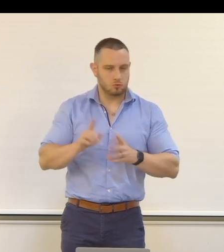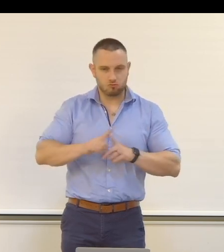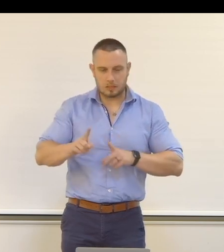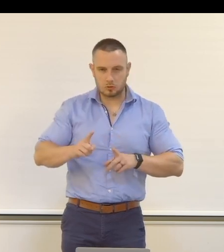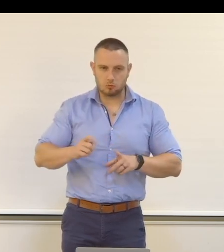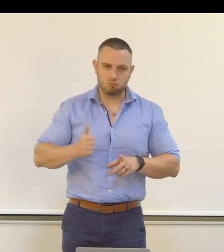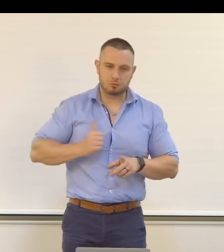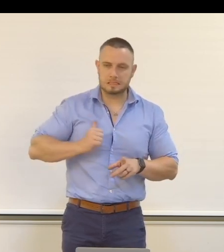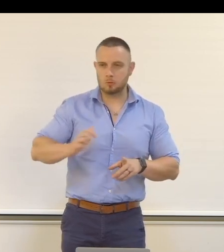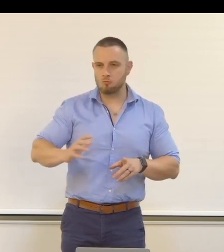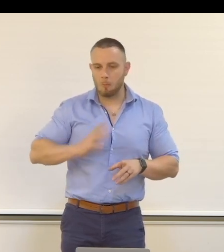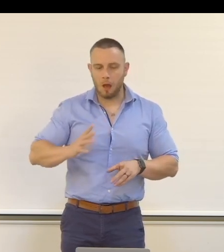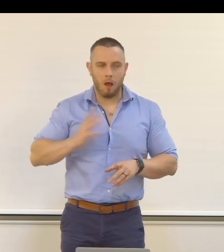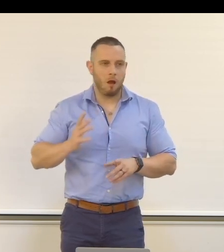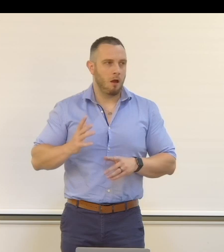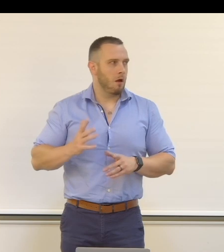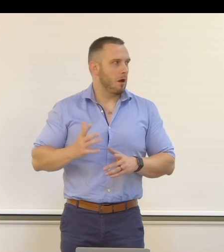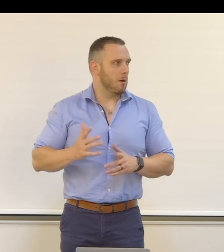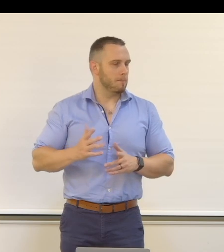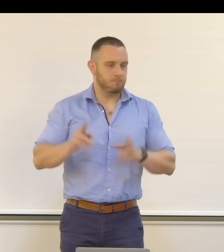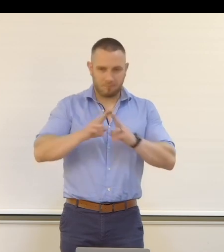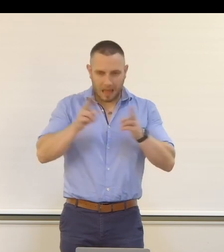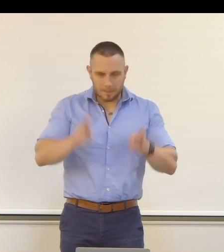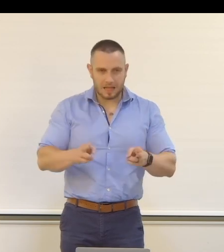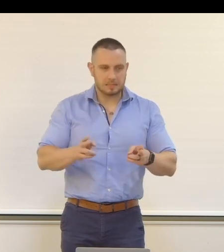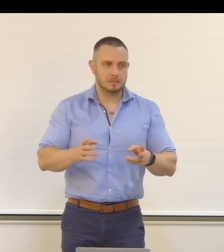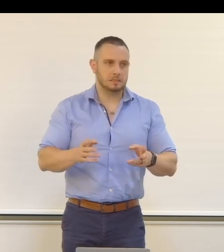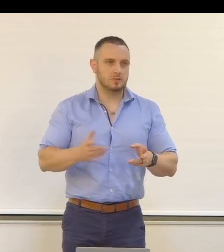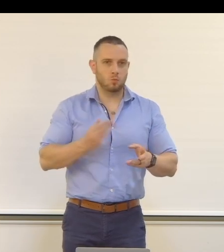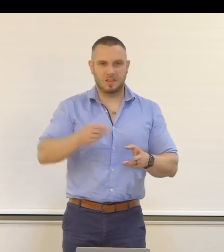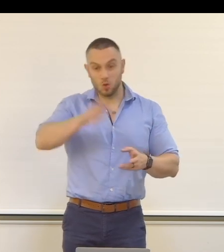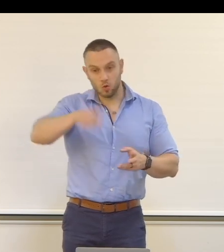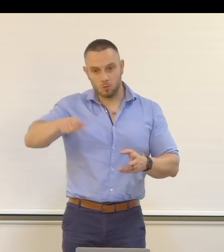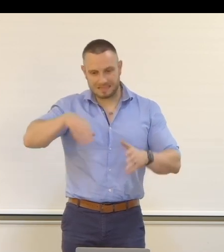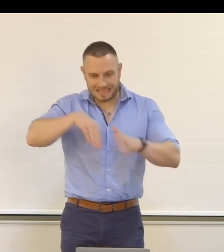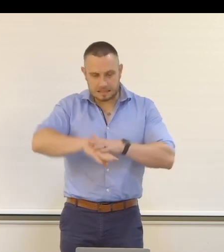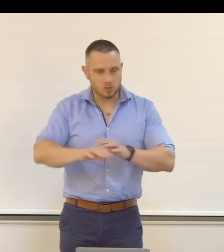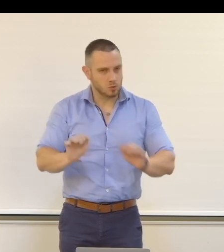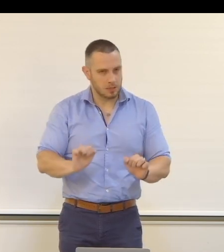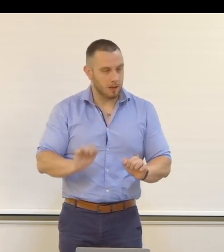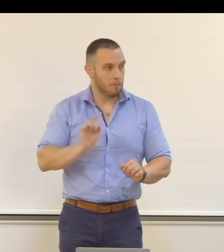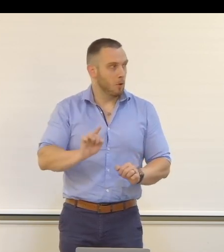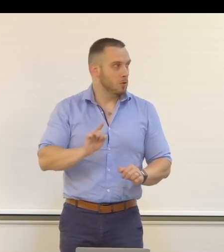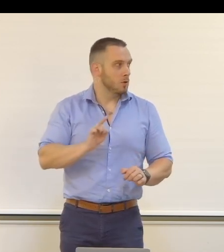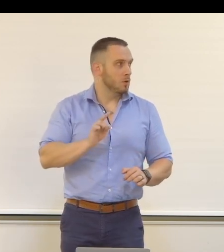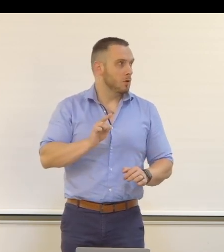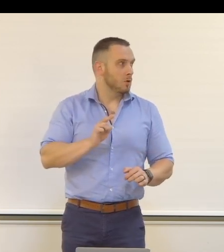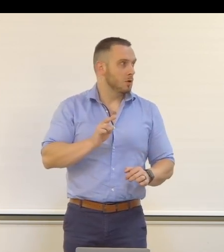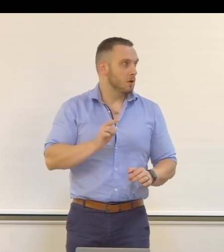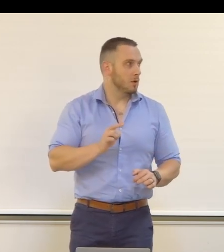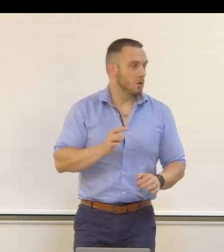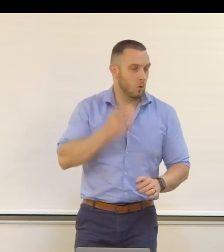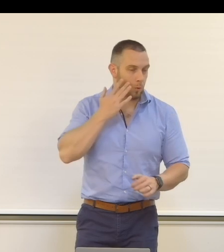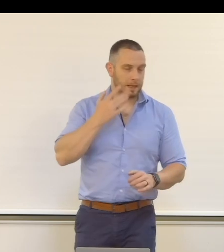to prepare habitats with humans inside. But each time that